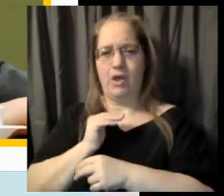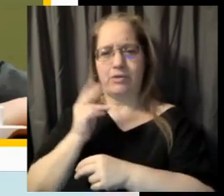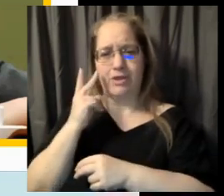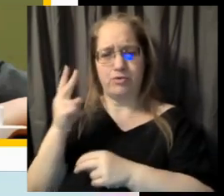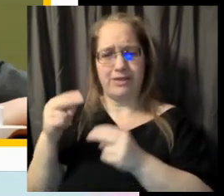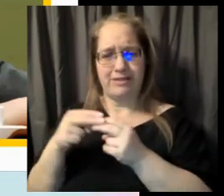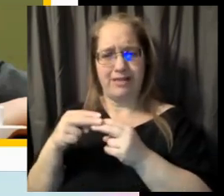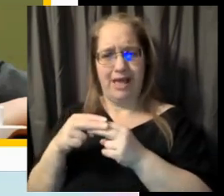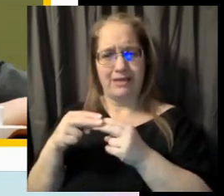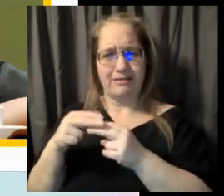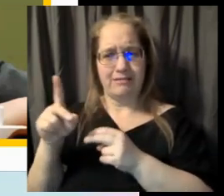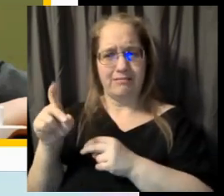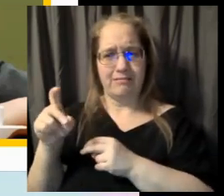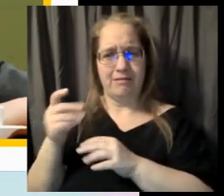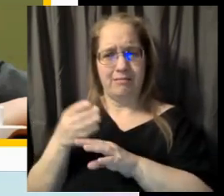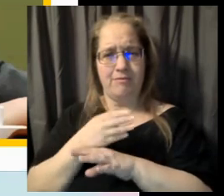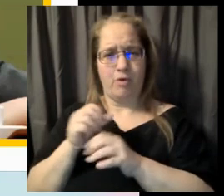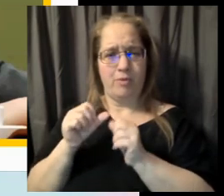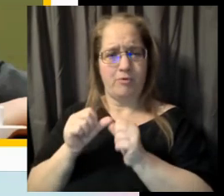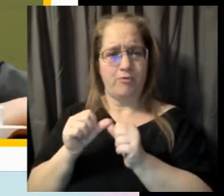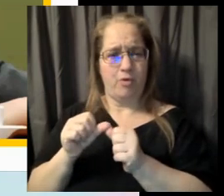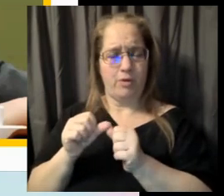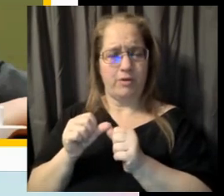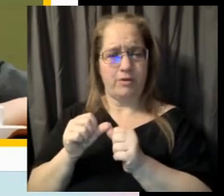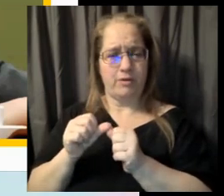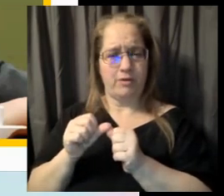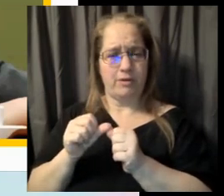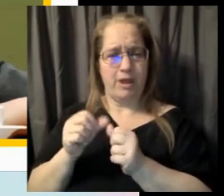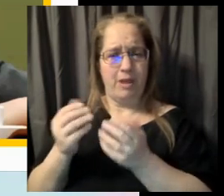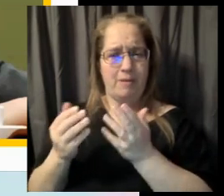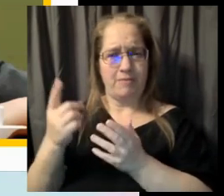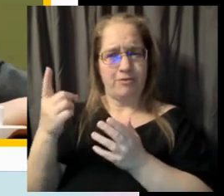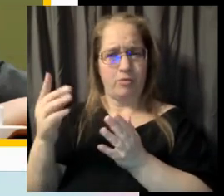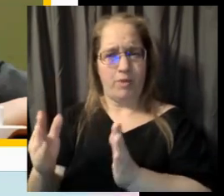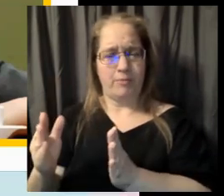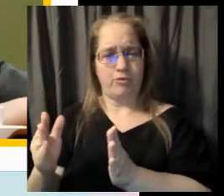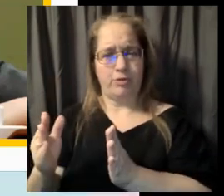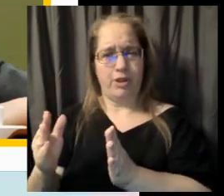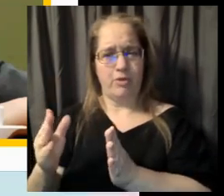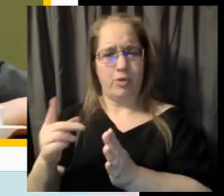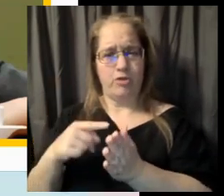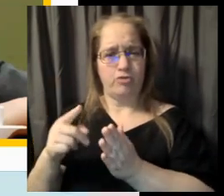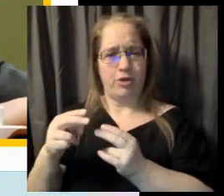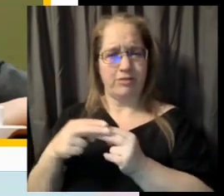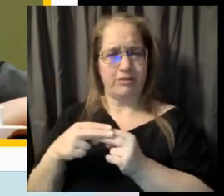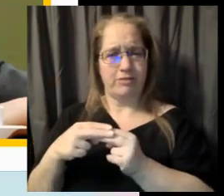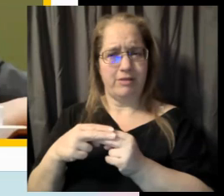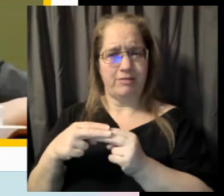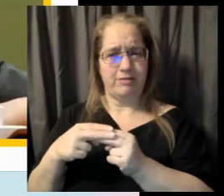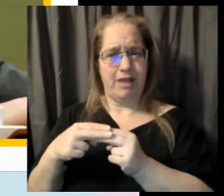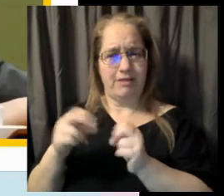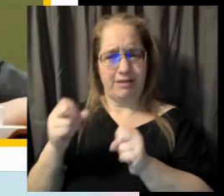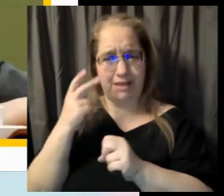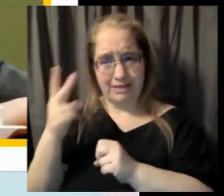minutes before snack time, or taking turns during games, or setting a timer before starting a fun